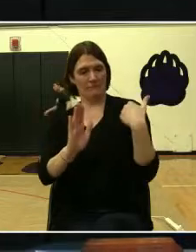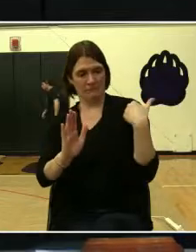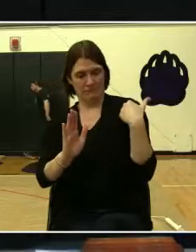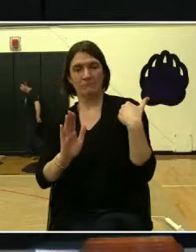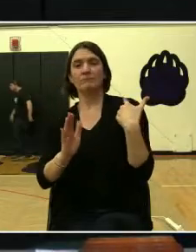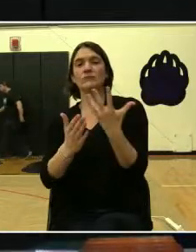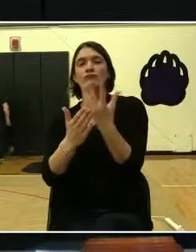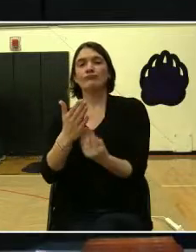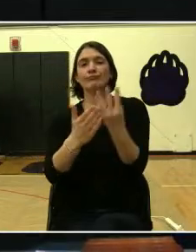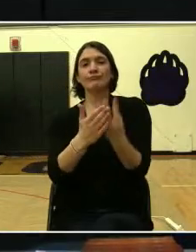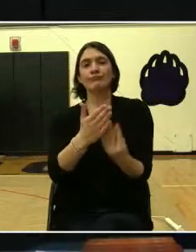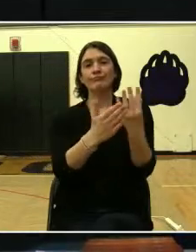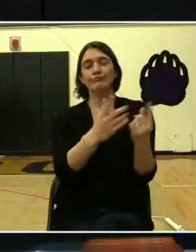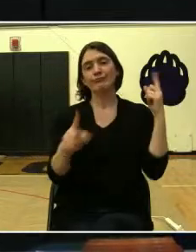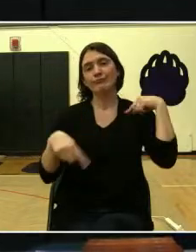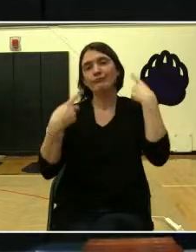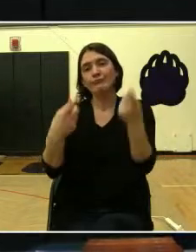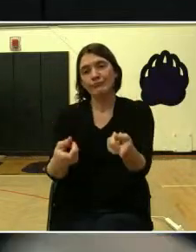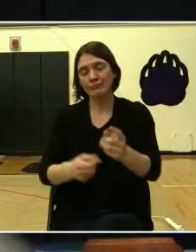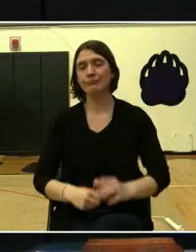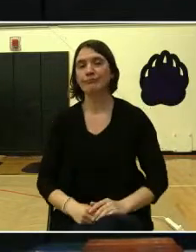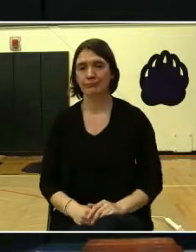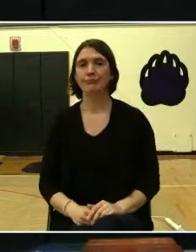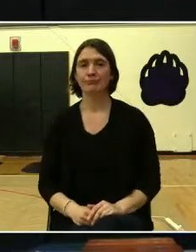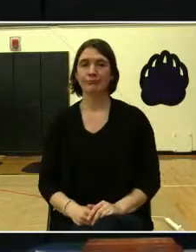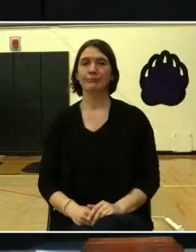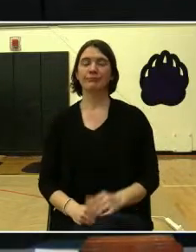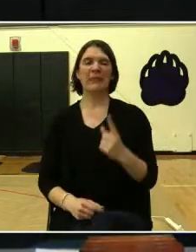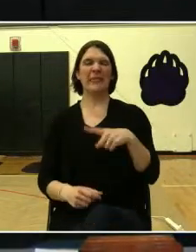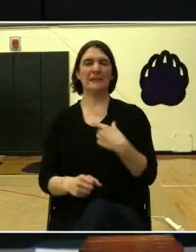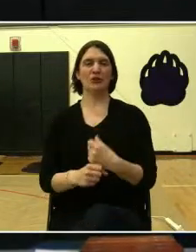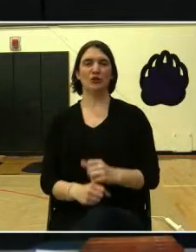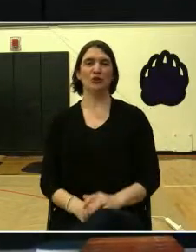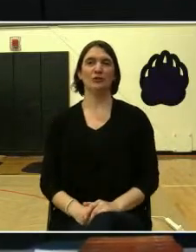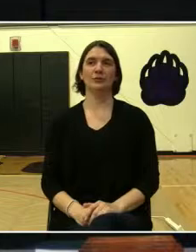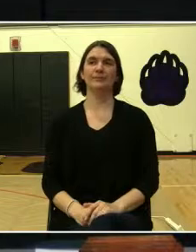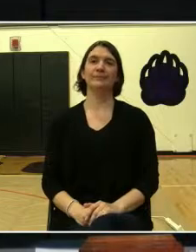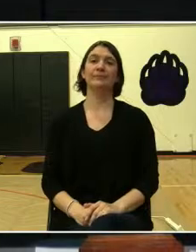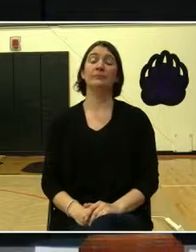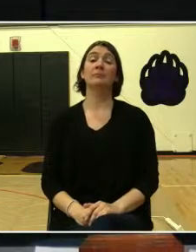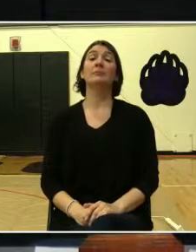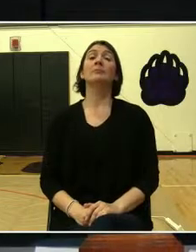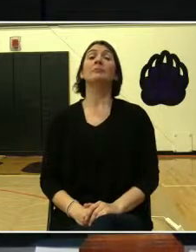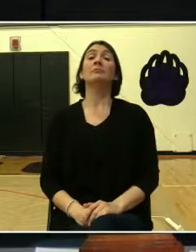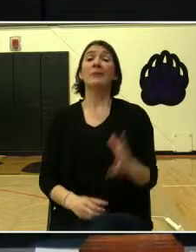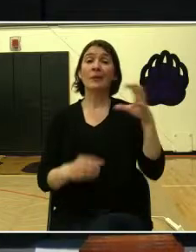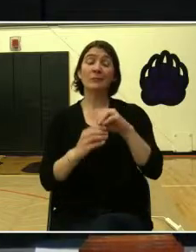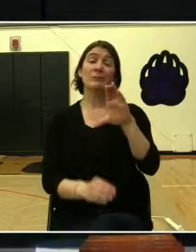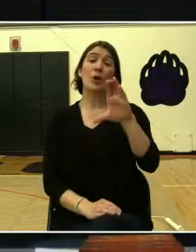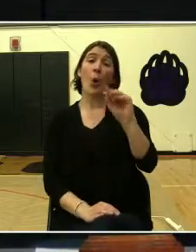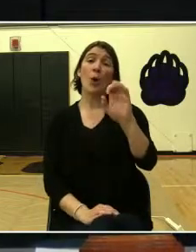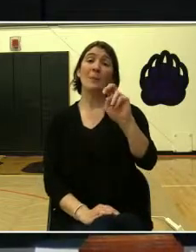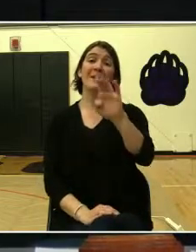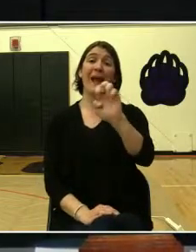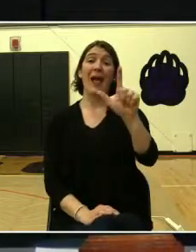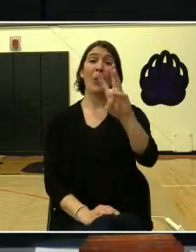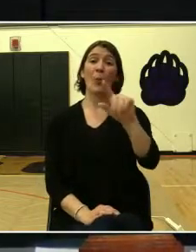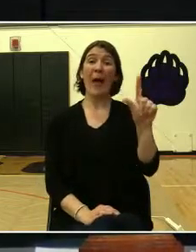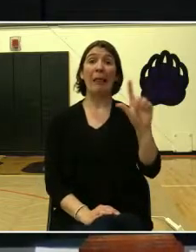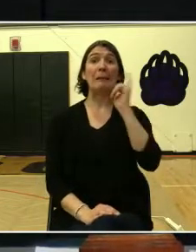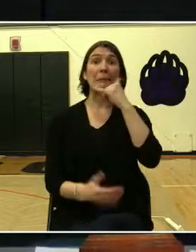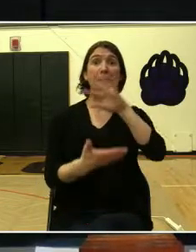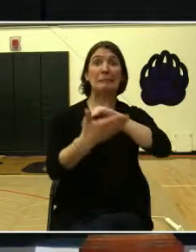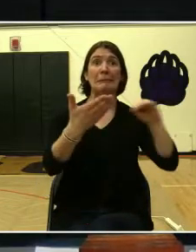members who have passed since our last meeting including Corwin Elwell who was left off the list